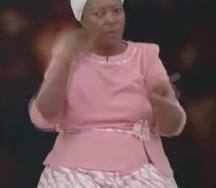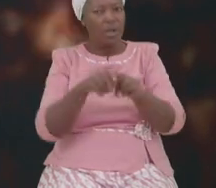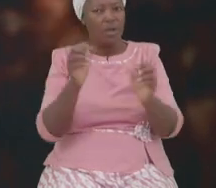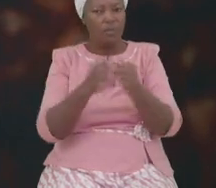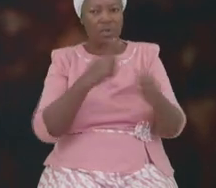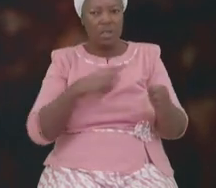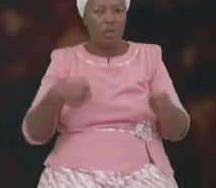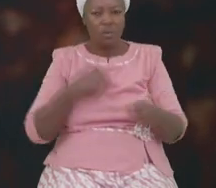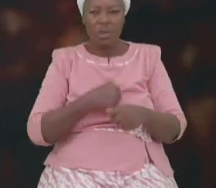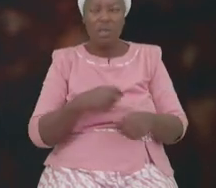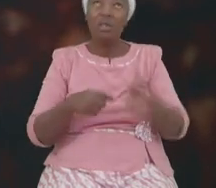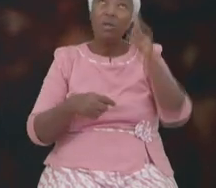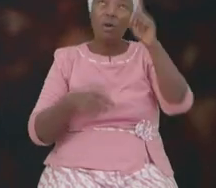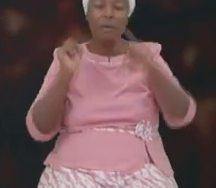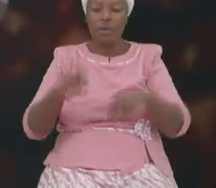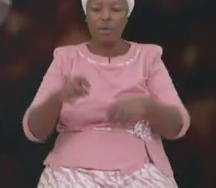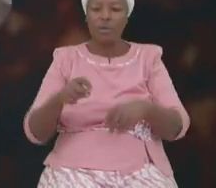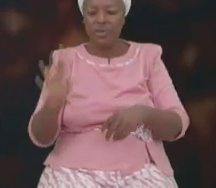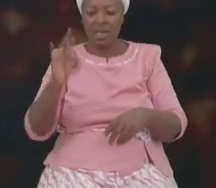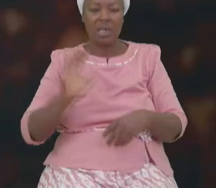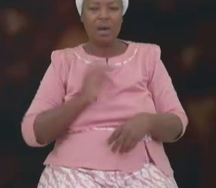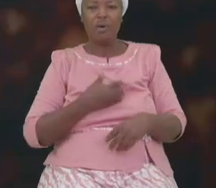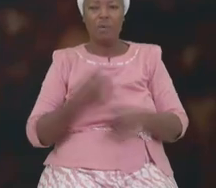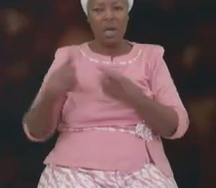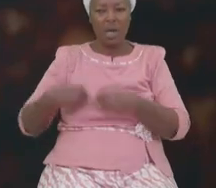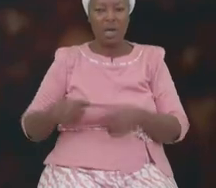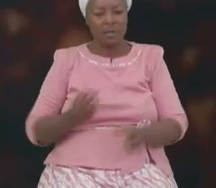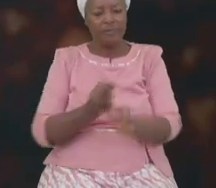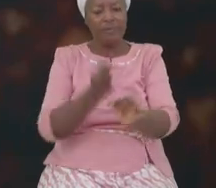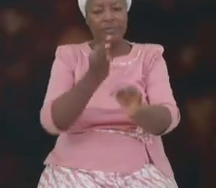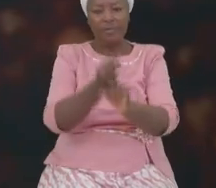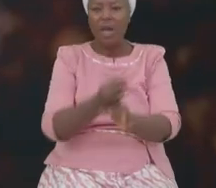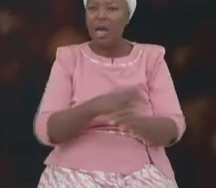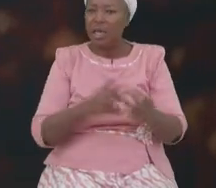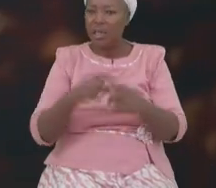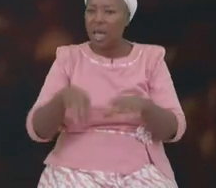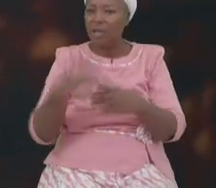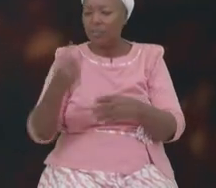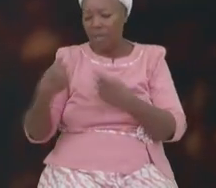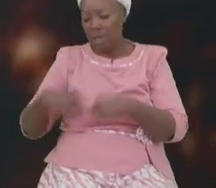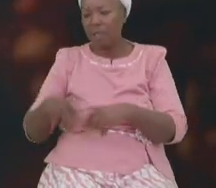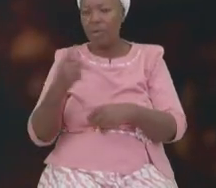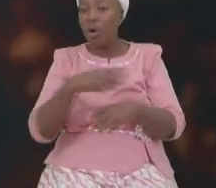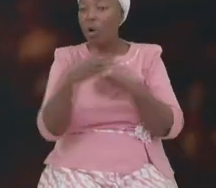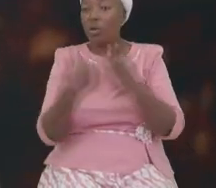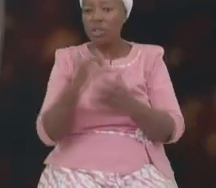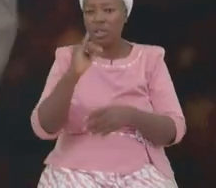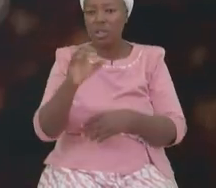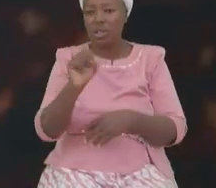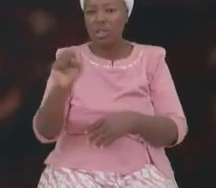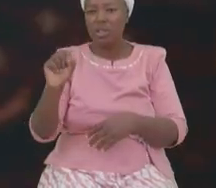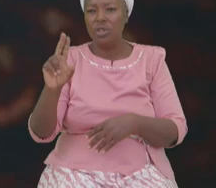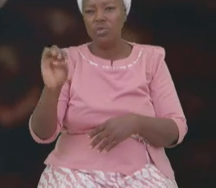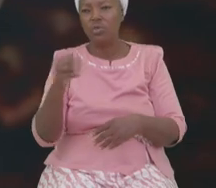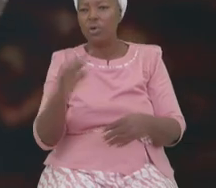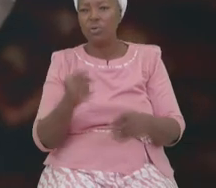find our heart faithful. And it's out of the heart we have all the issues of life. You cannot repent